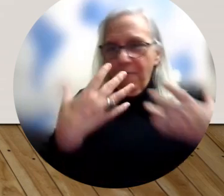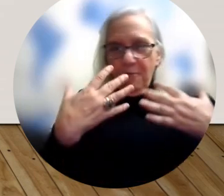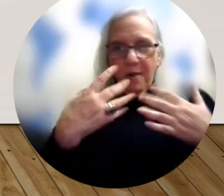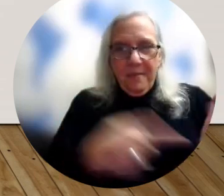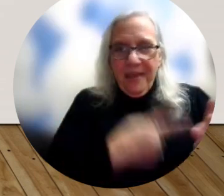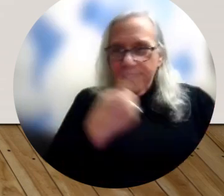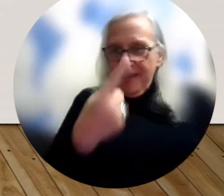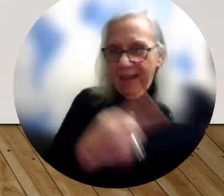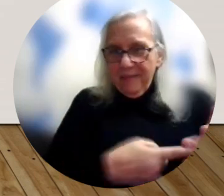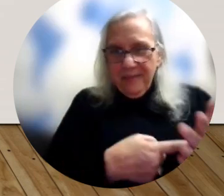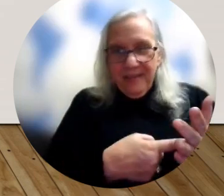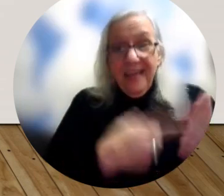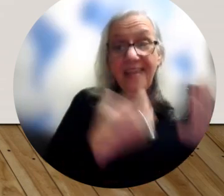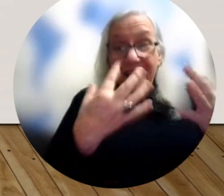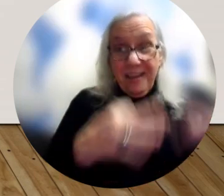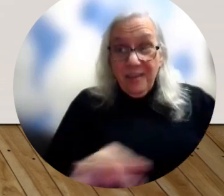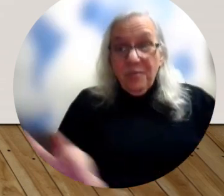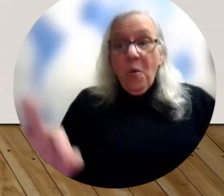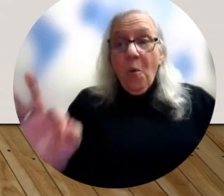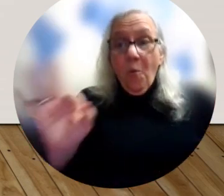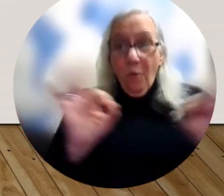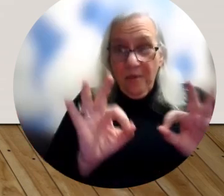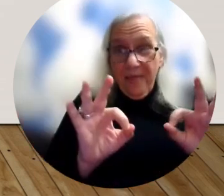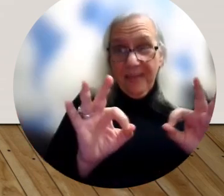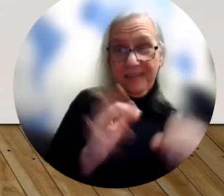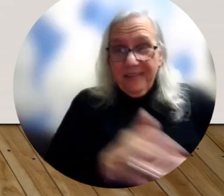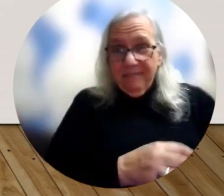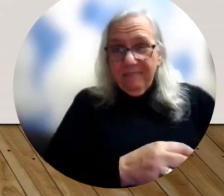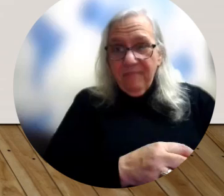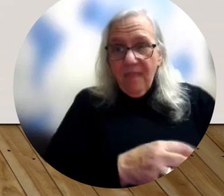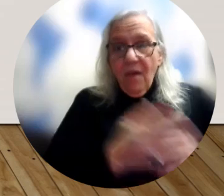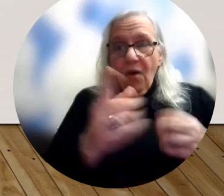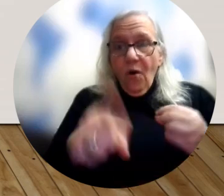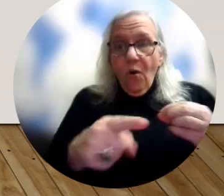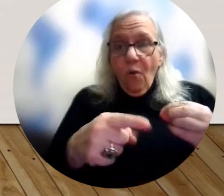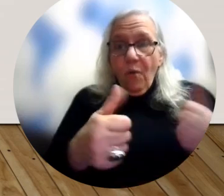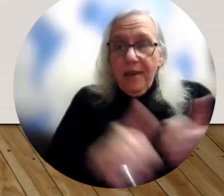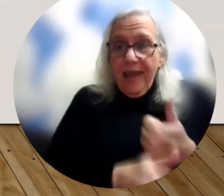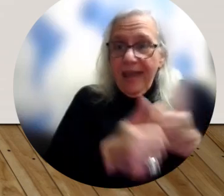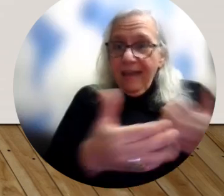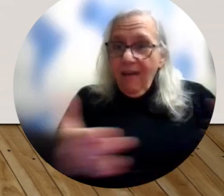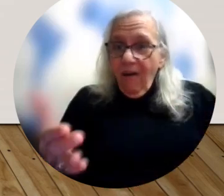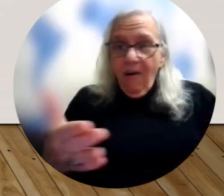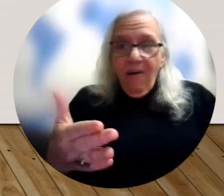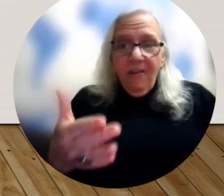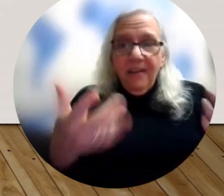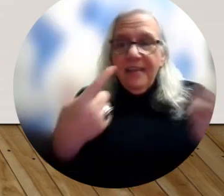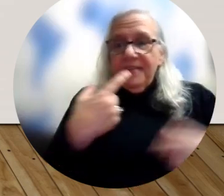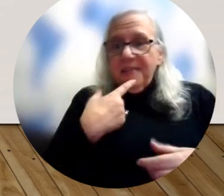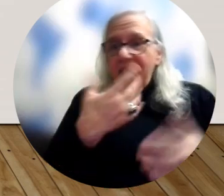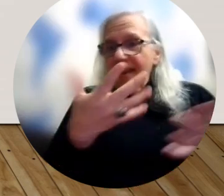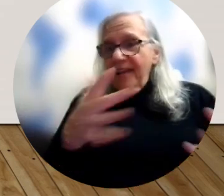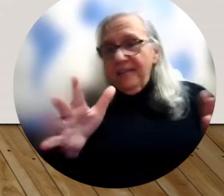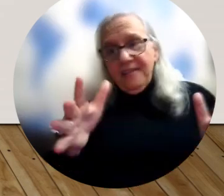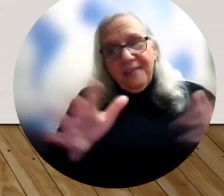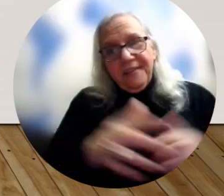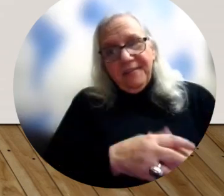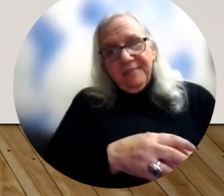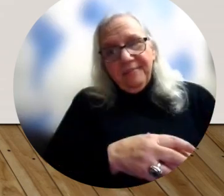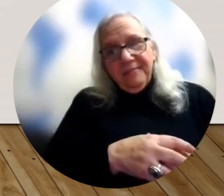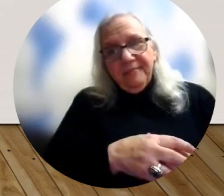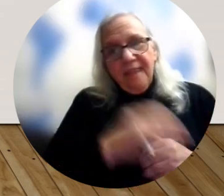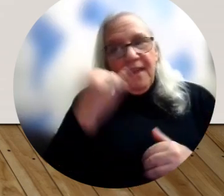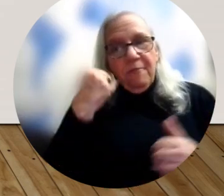and overwhelming at times is worth it. When all is said and